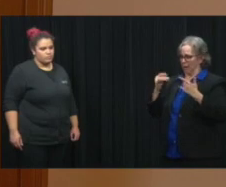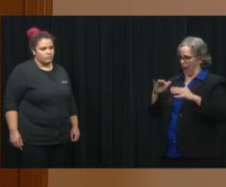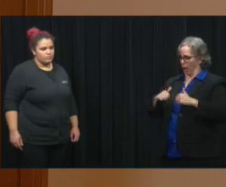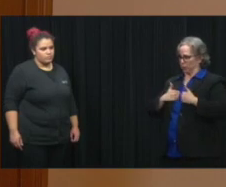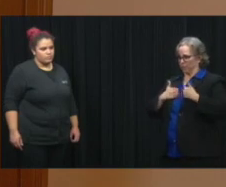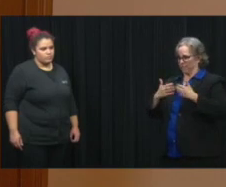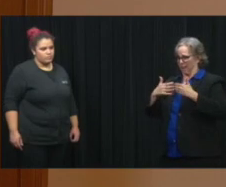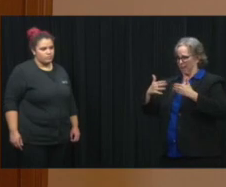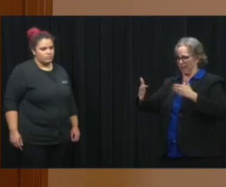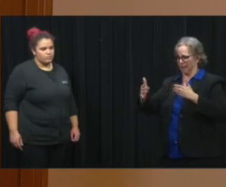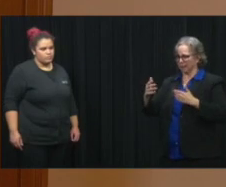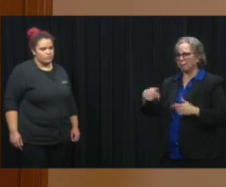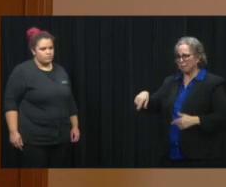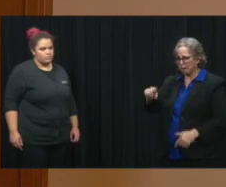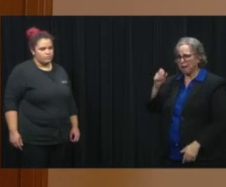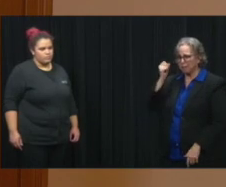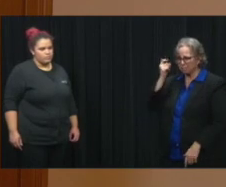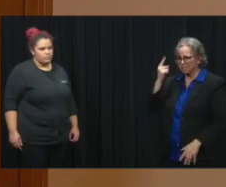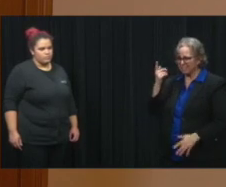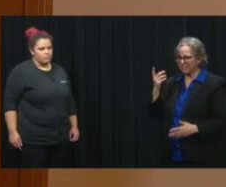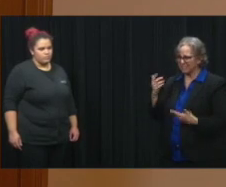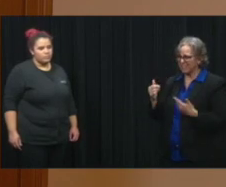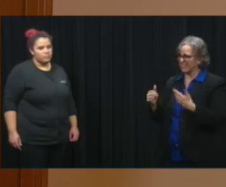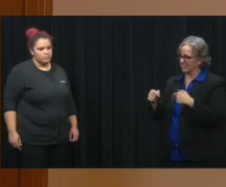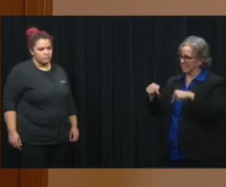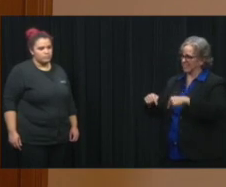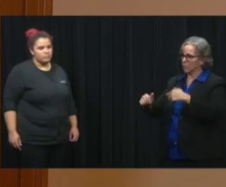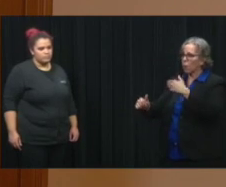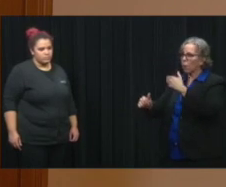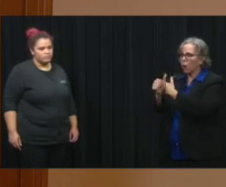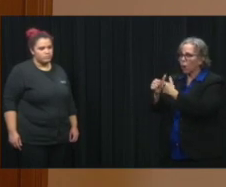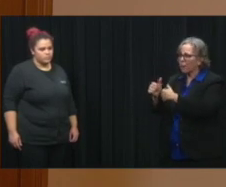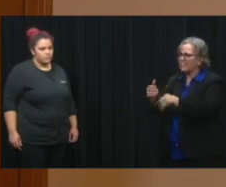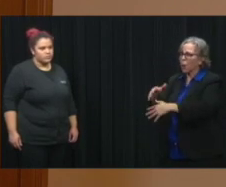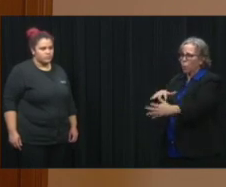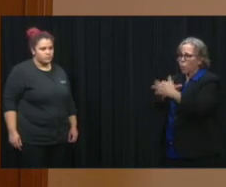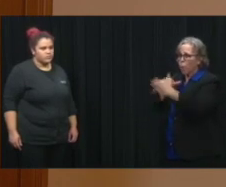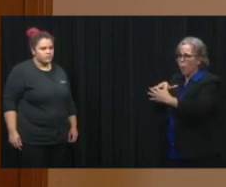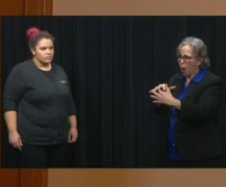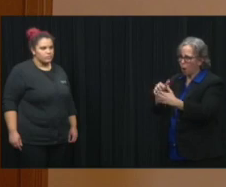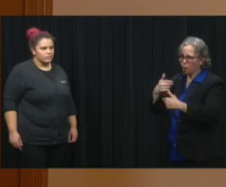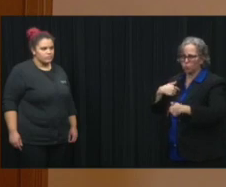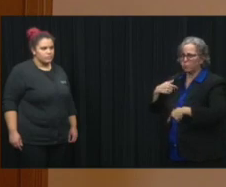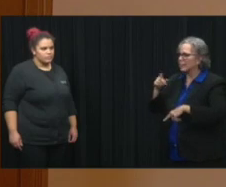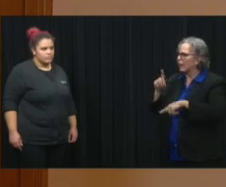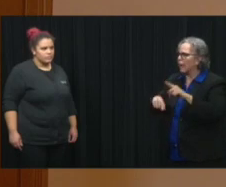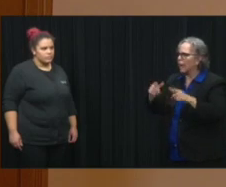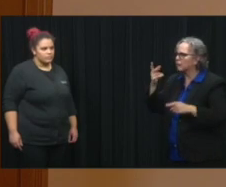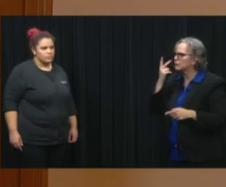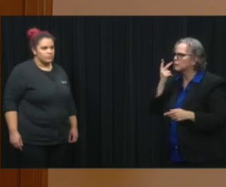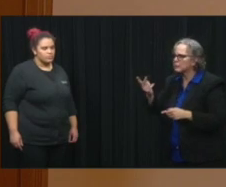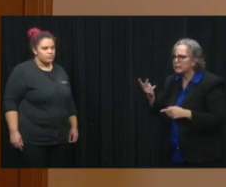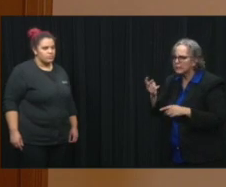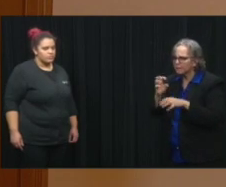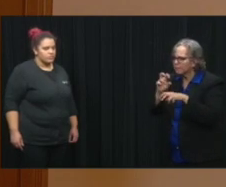is a war against a silent enemy. So they are poised to do all they can, even at a time where it does hurt their bottom